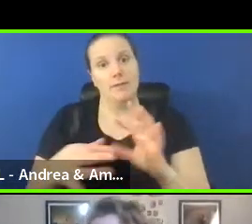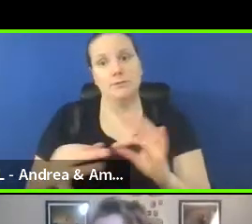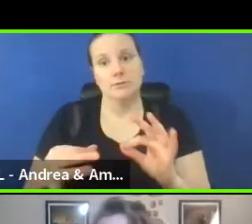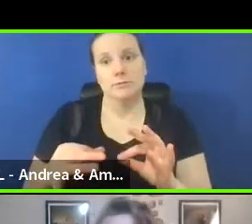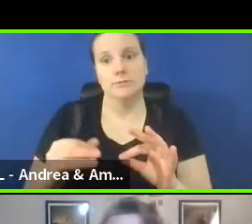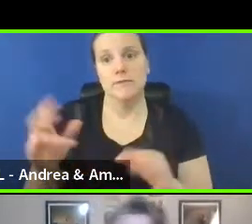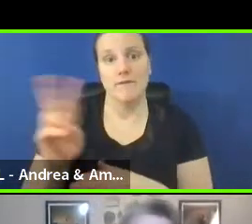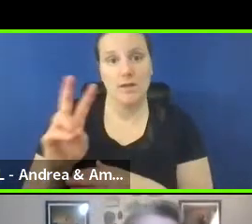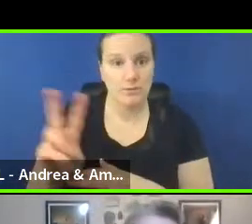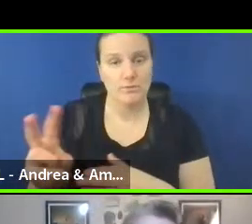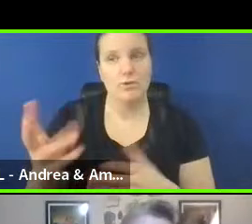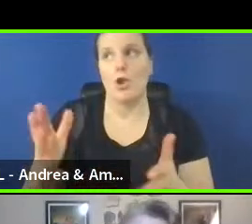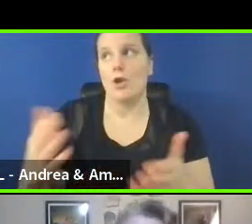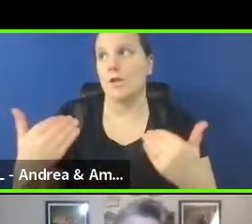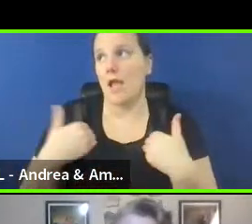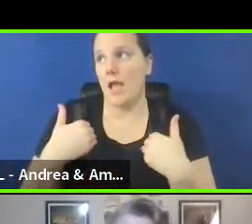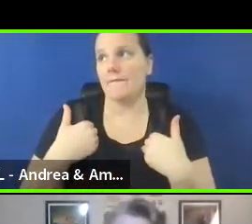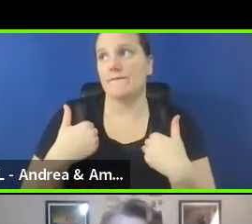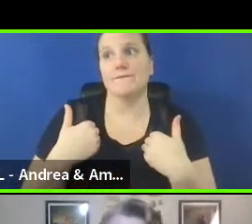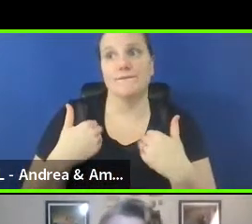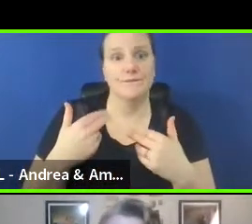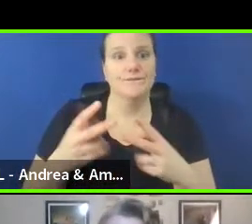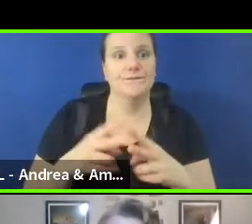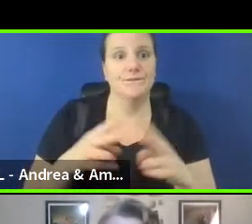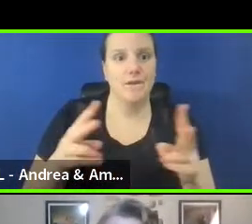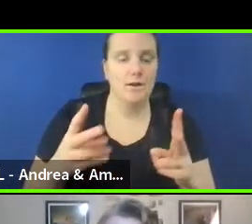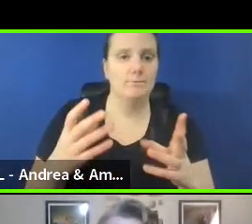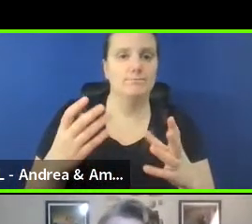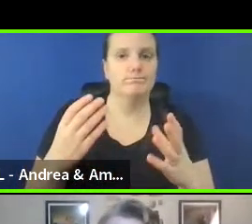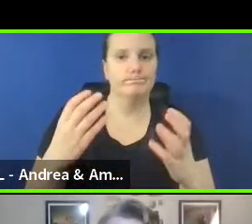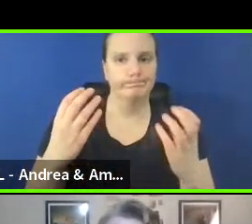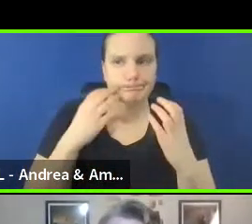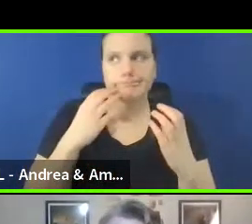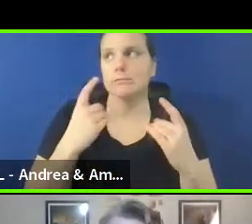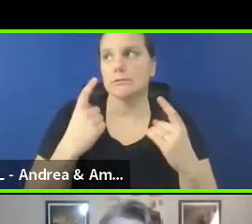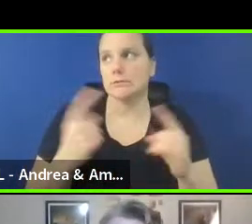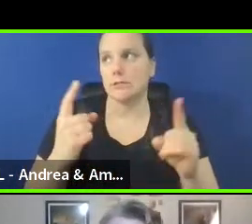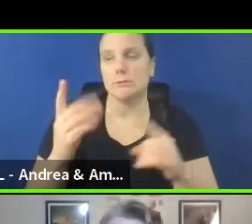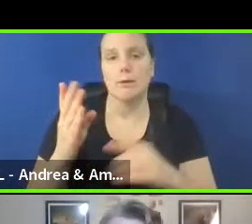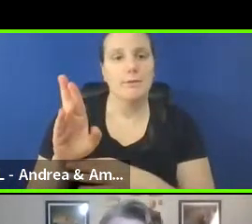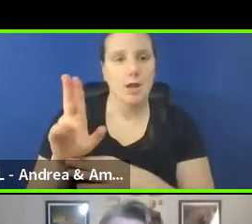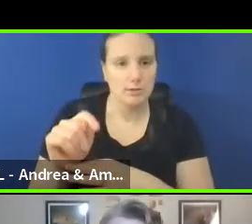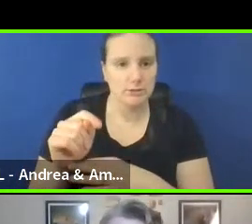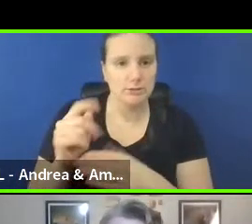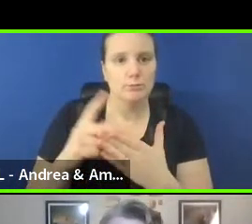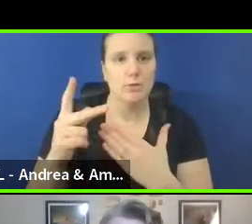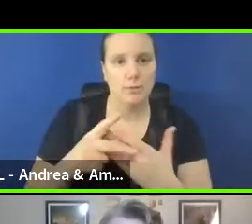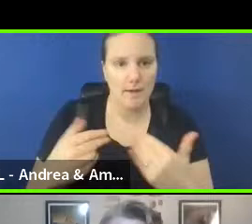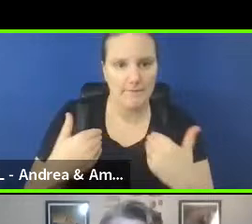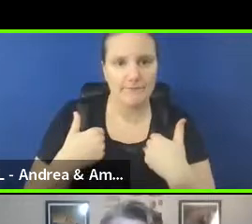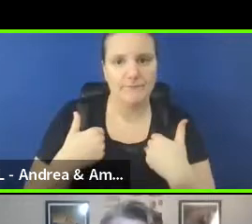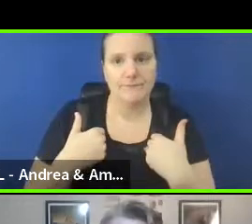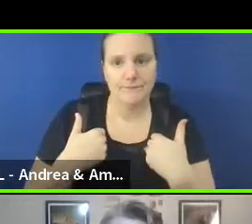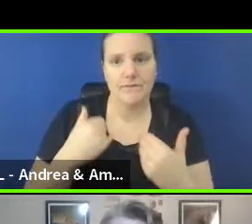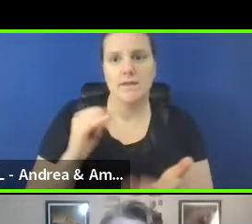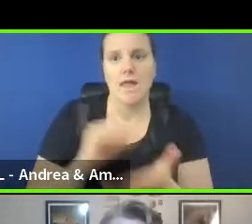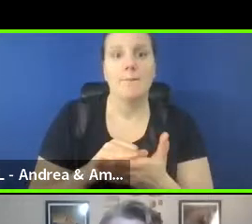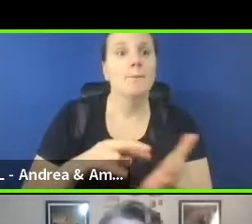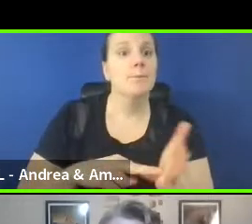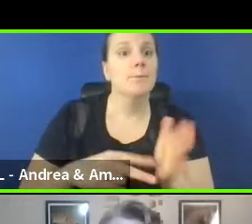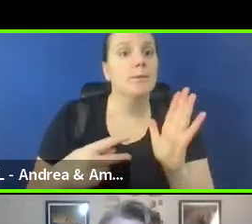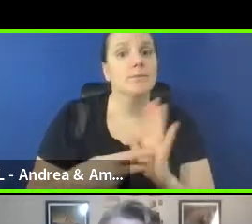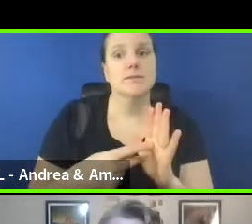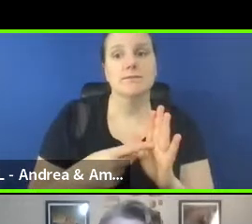in Vancouver, they already have a very robust and very successful BRT program. For the purposes of defining